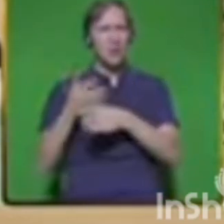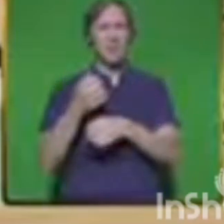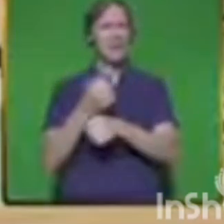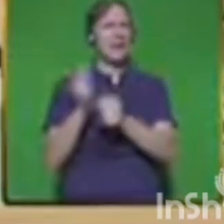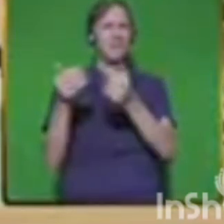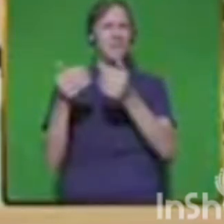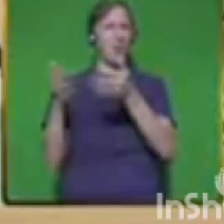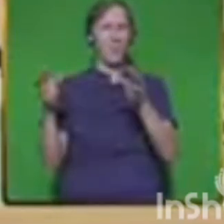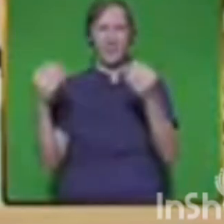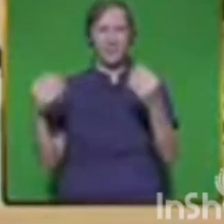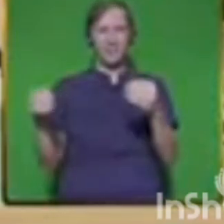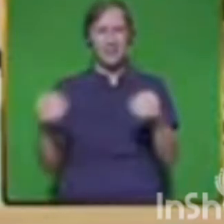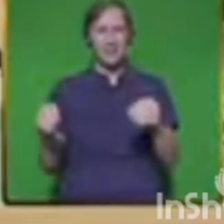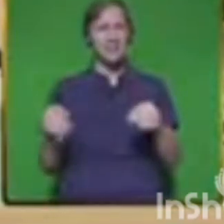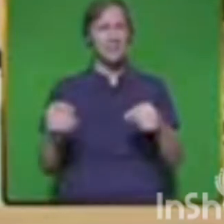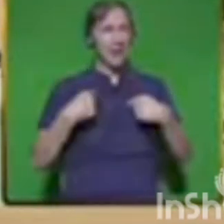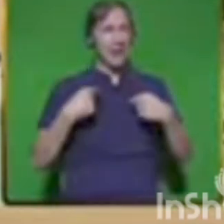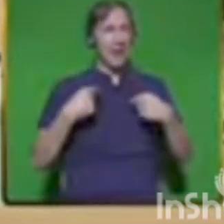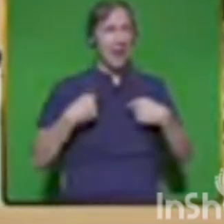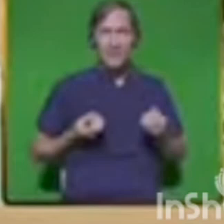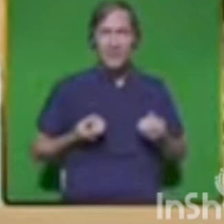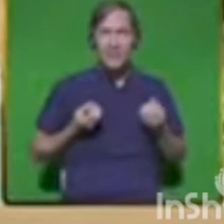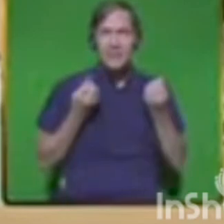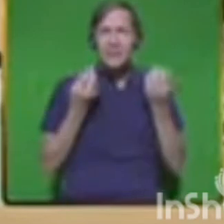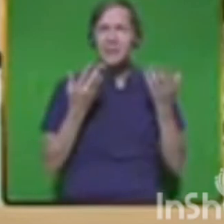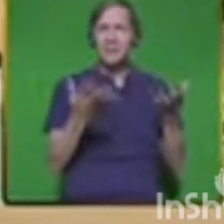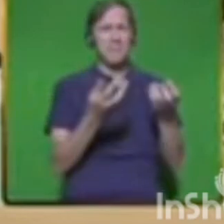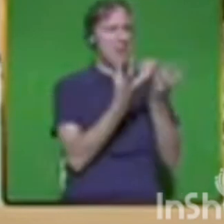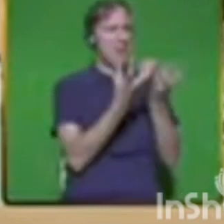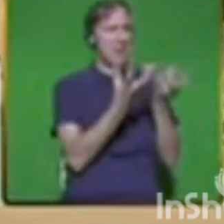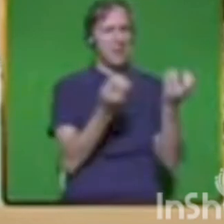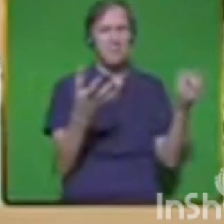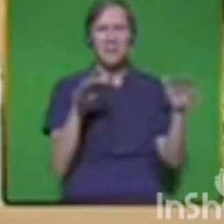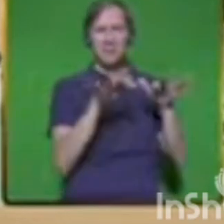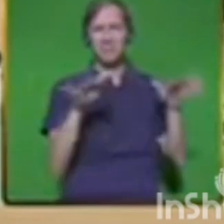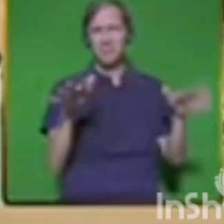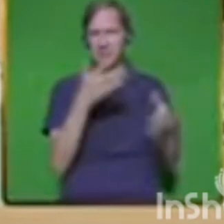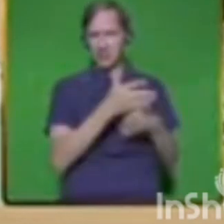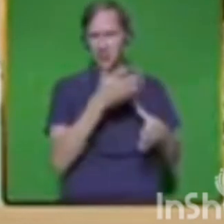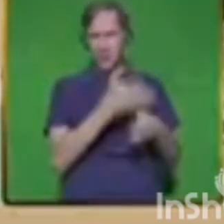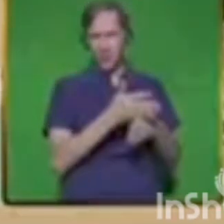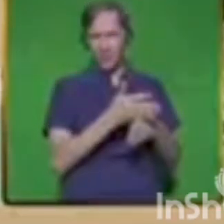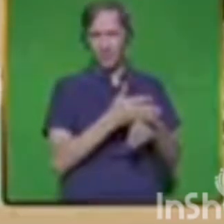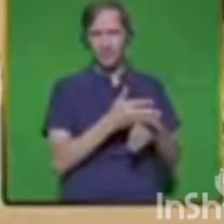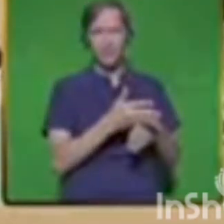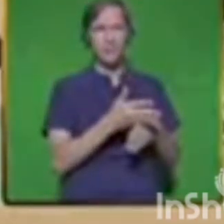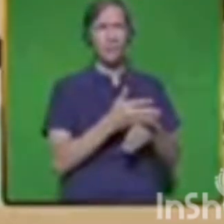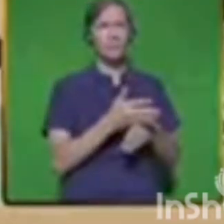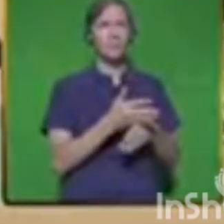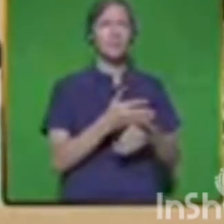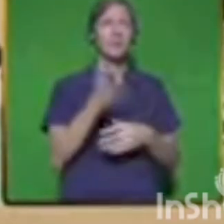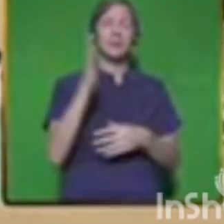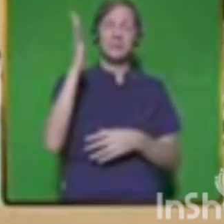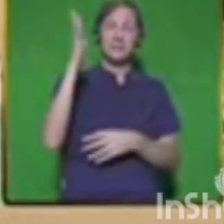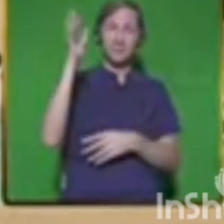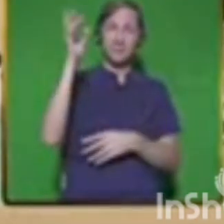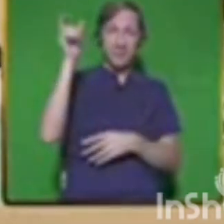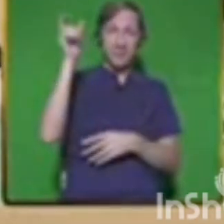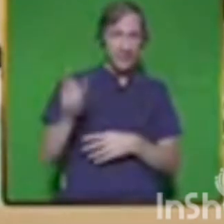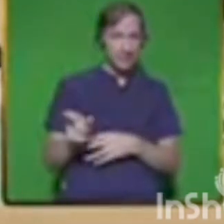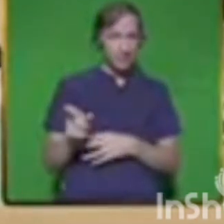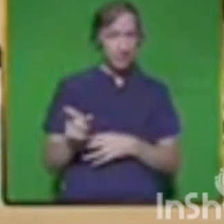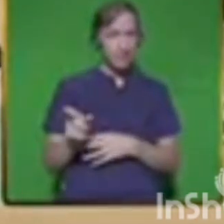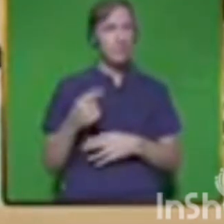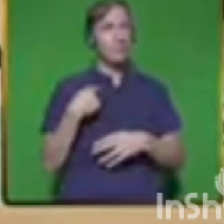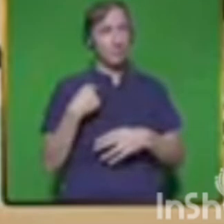given thousands of people a job. I've opened plenty of businesses. In conclusion, Speaker, I just